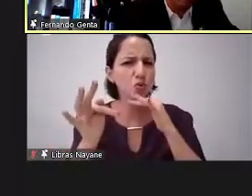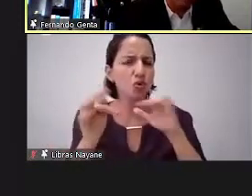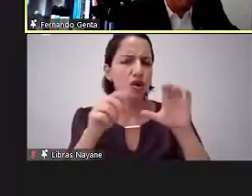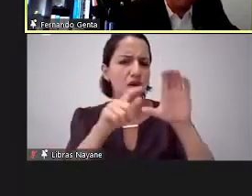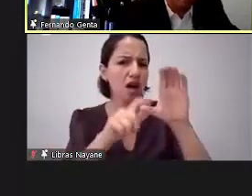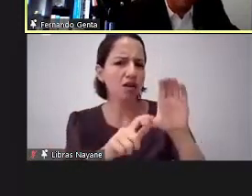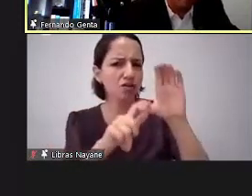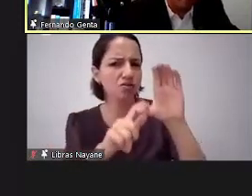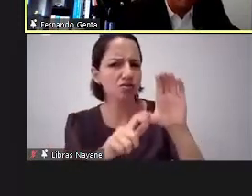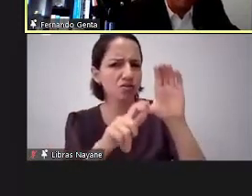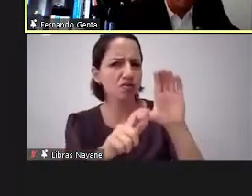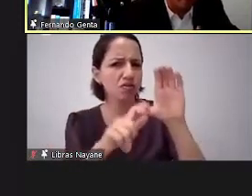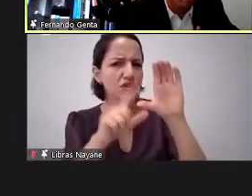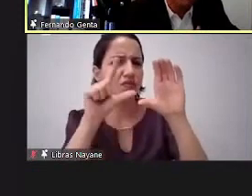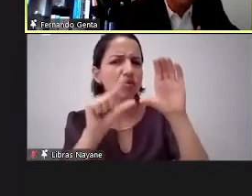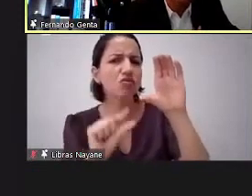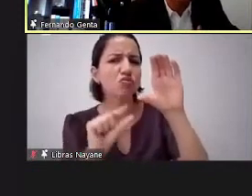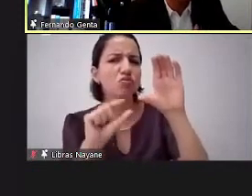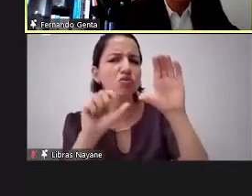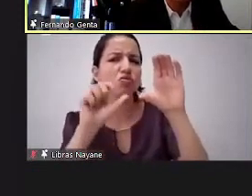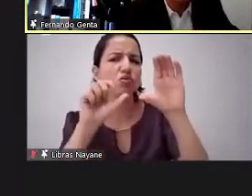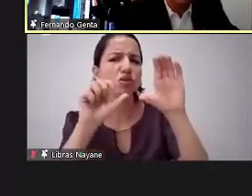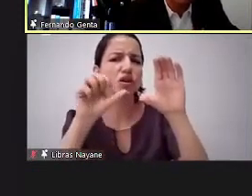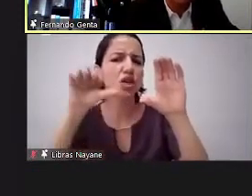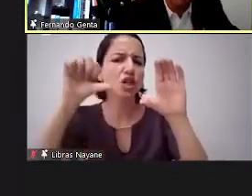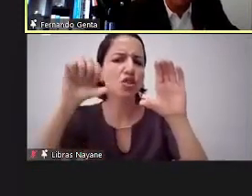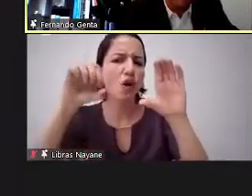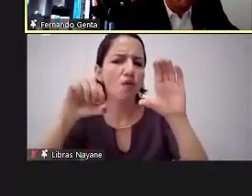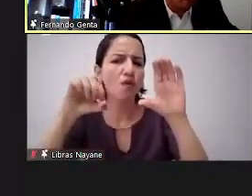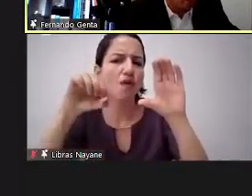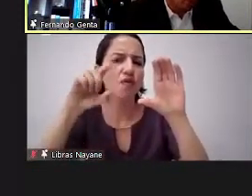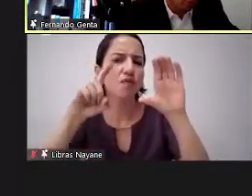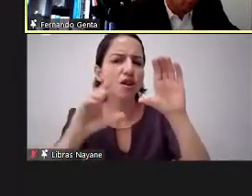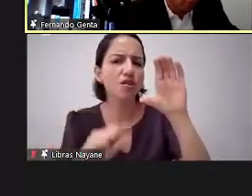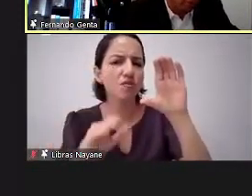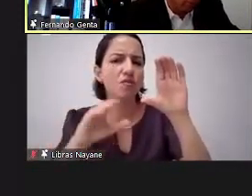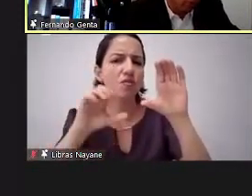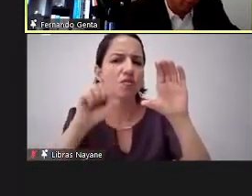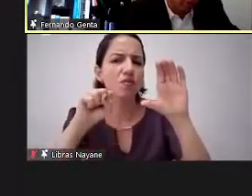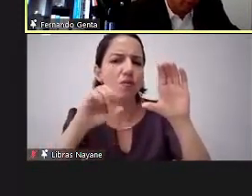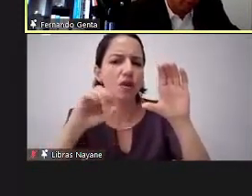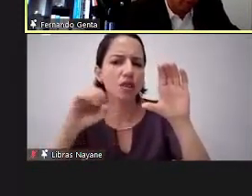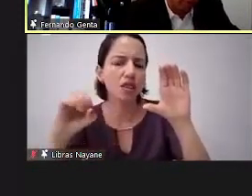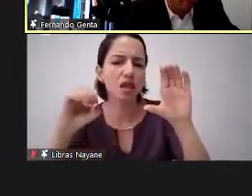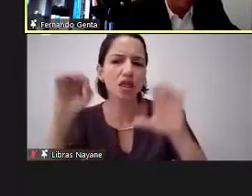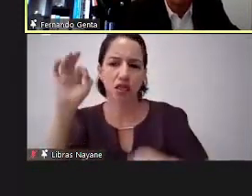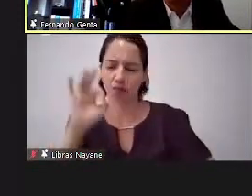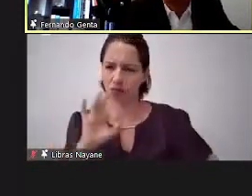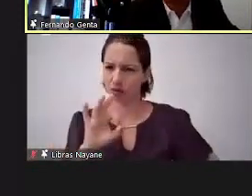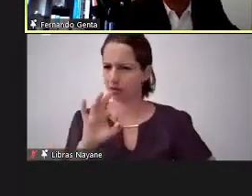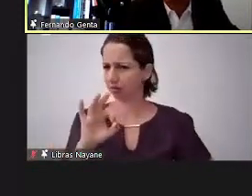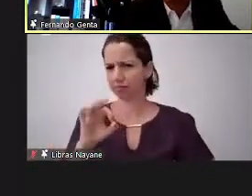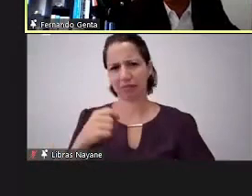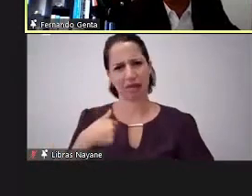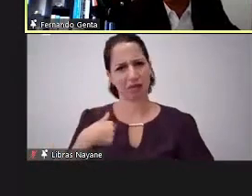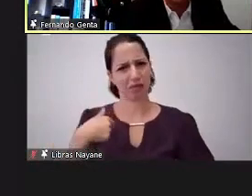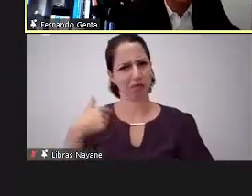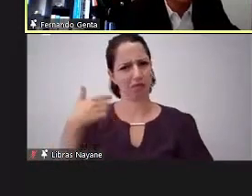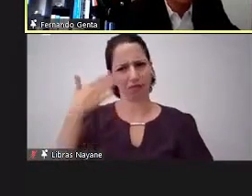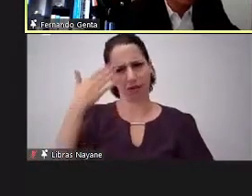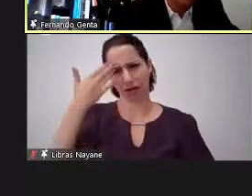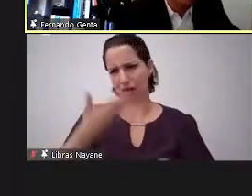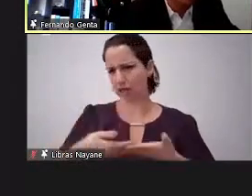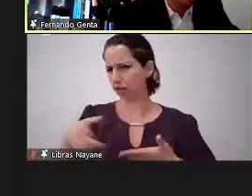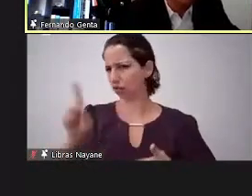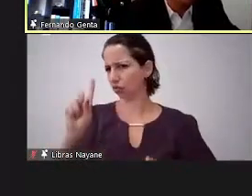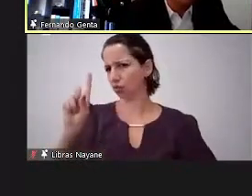the overall is bad, and indebtedness is 80% of the GDP, and